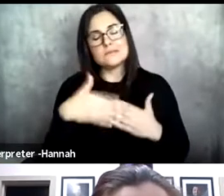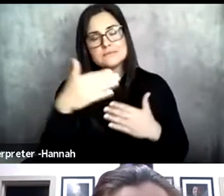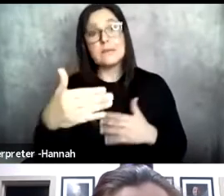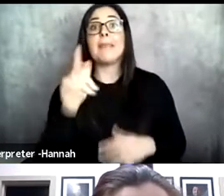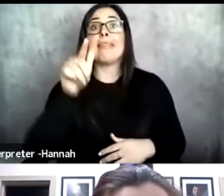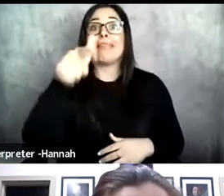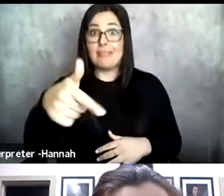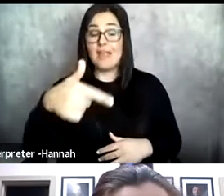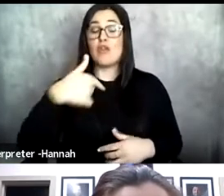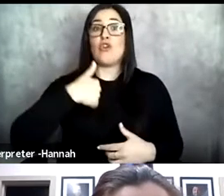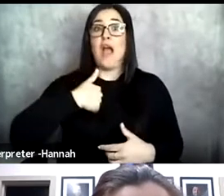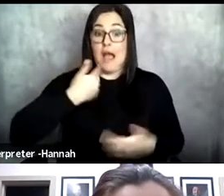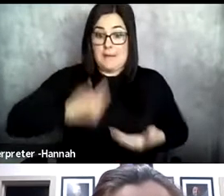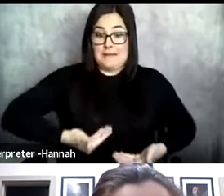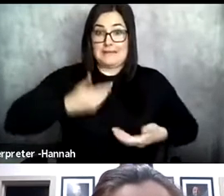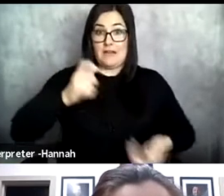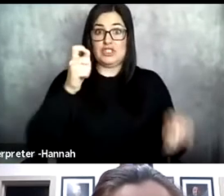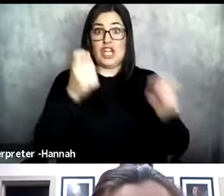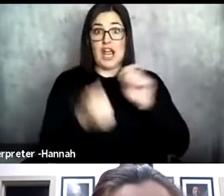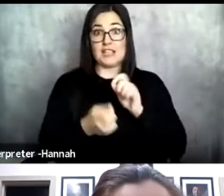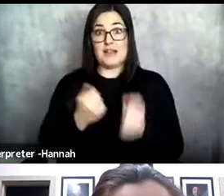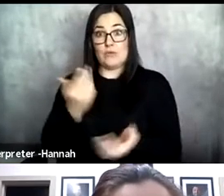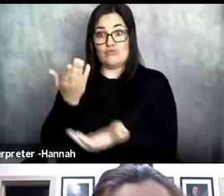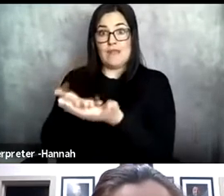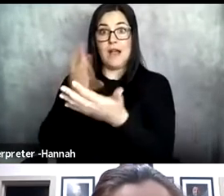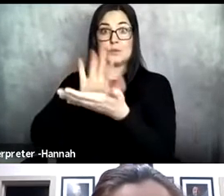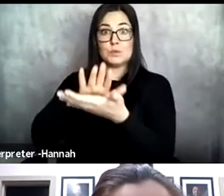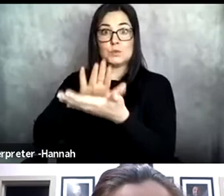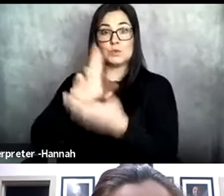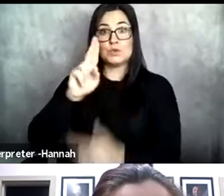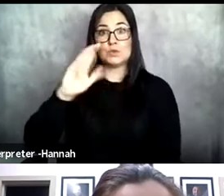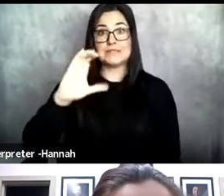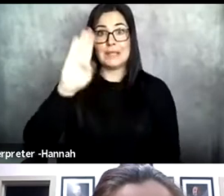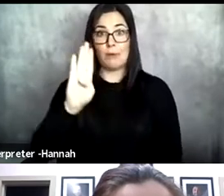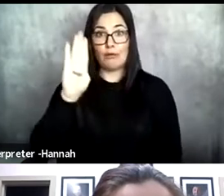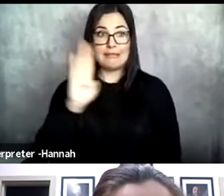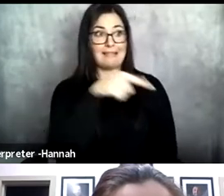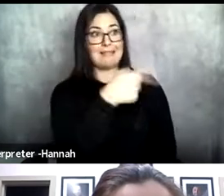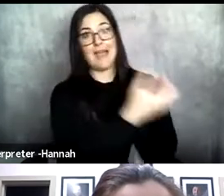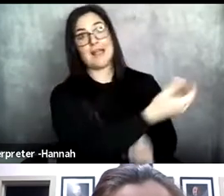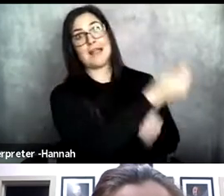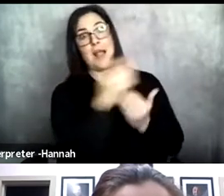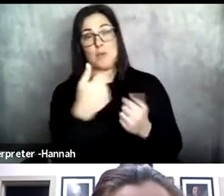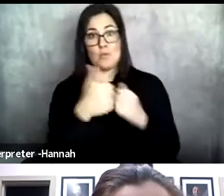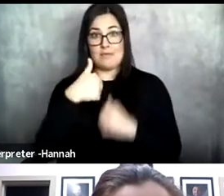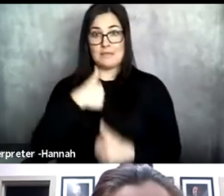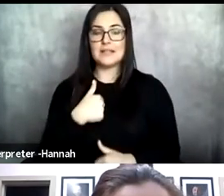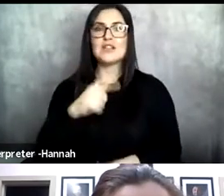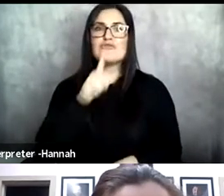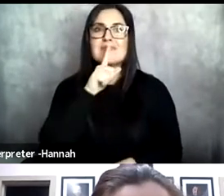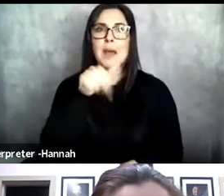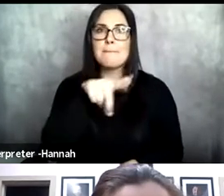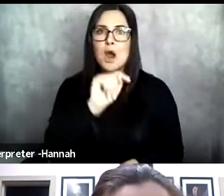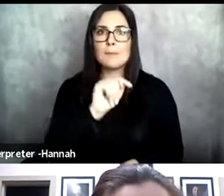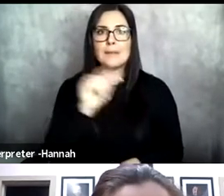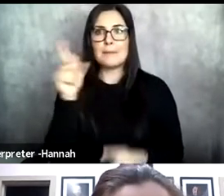able to create a whole different environment at UC Berkeley, right? I took them out of the hood, right? They weren't, our apartment wasn't getting raided no more, right?